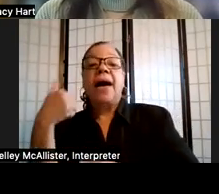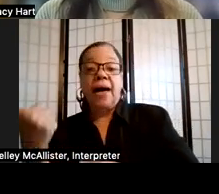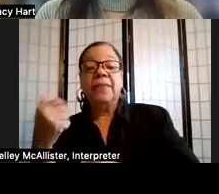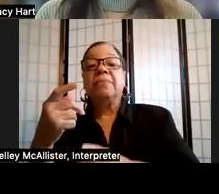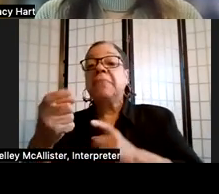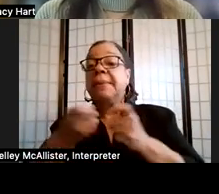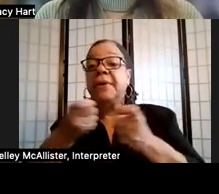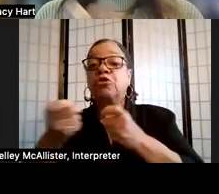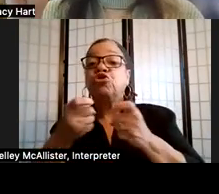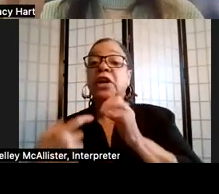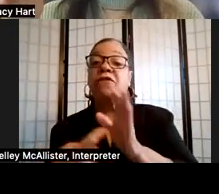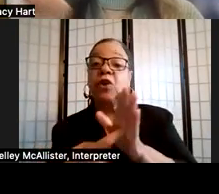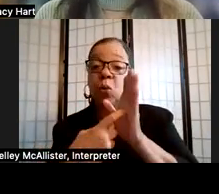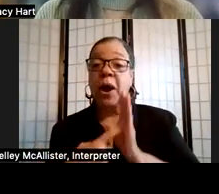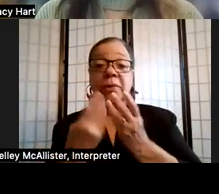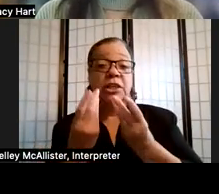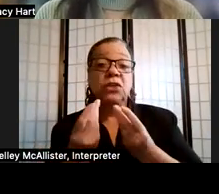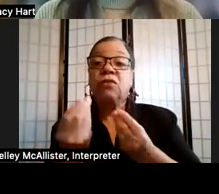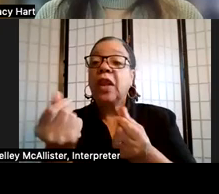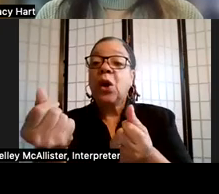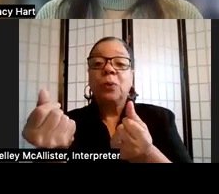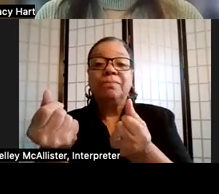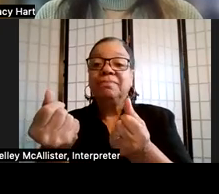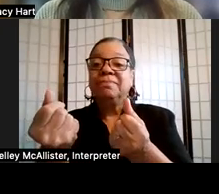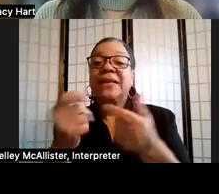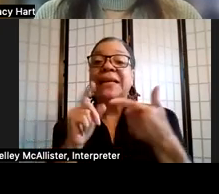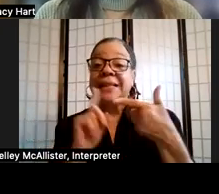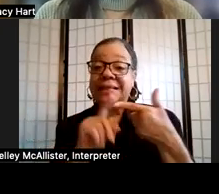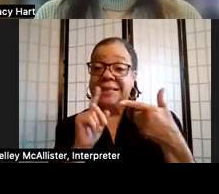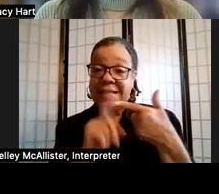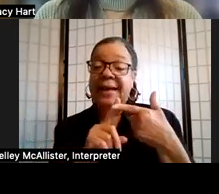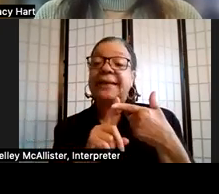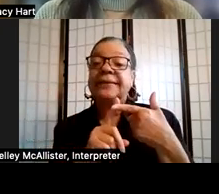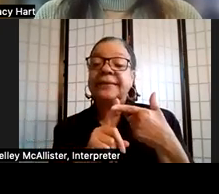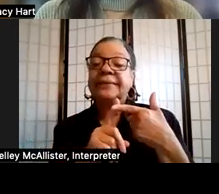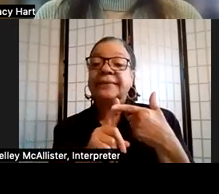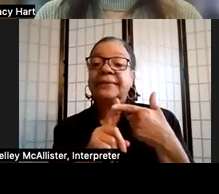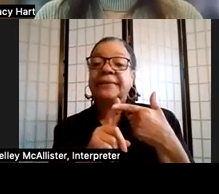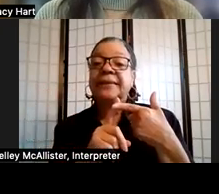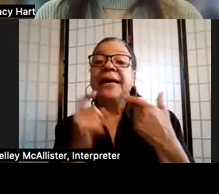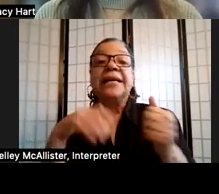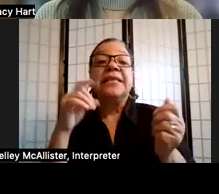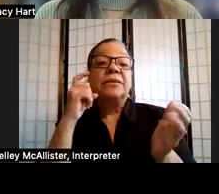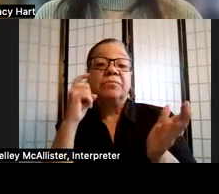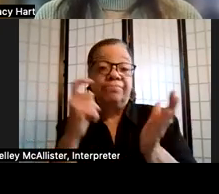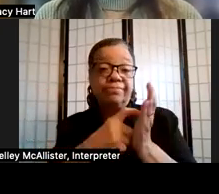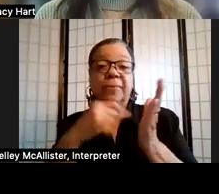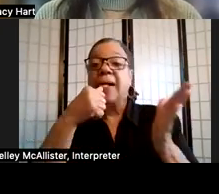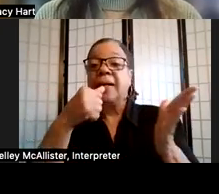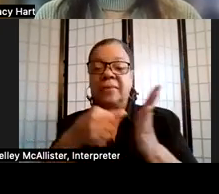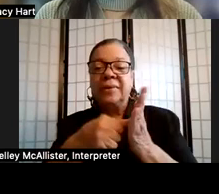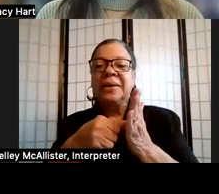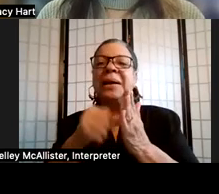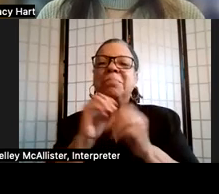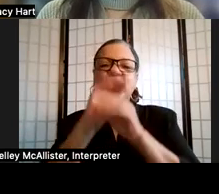administrative requirements flow. So the second one. The second requirement is notification. Be